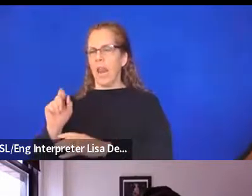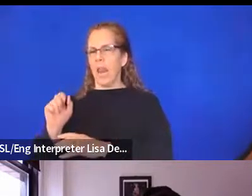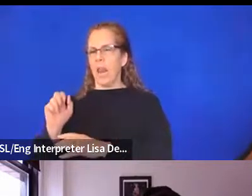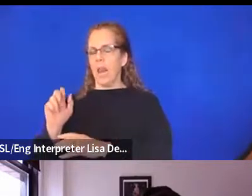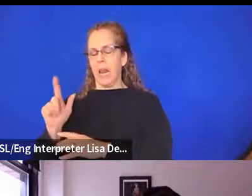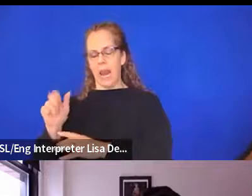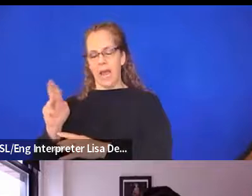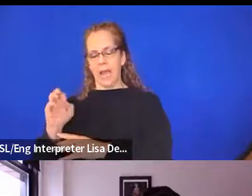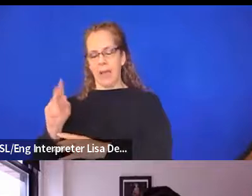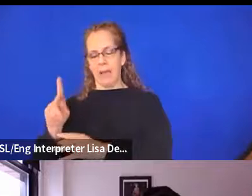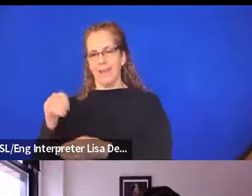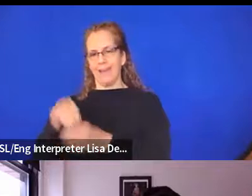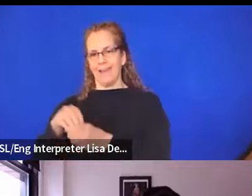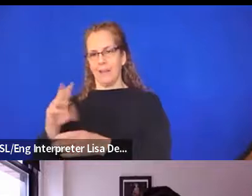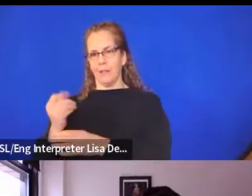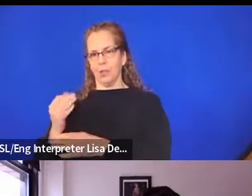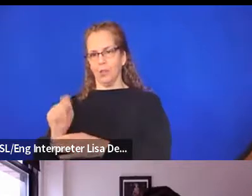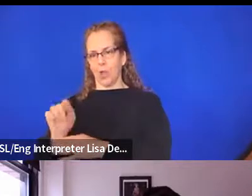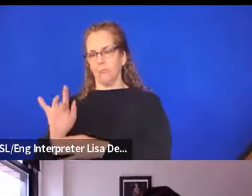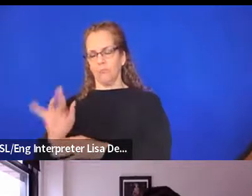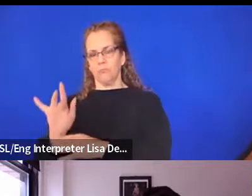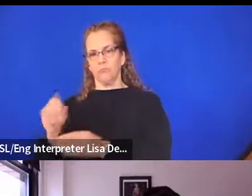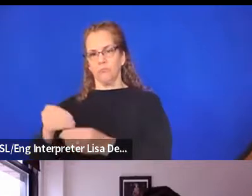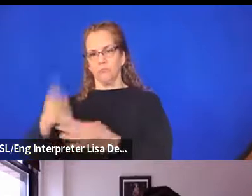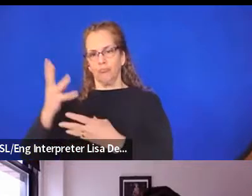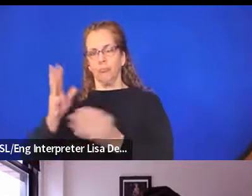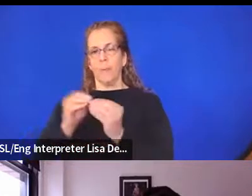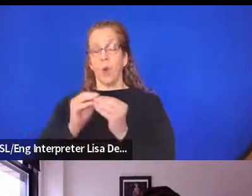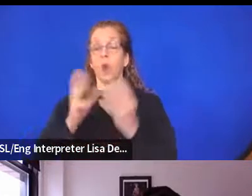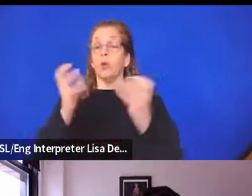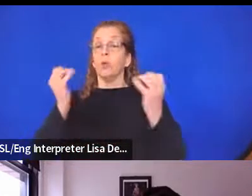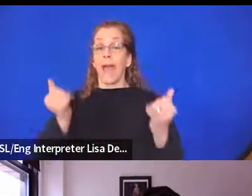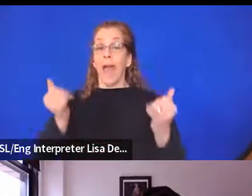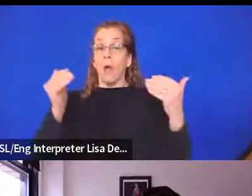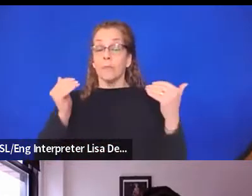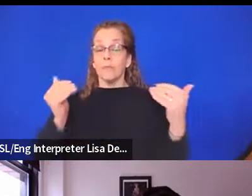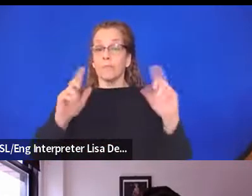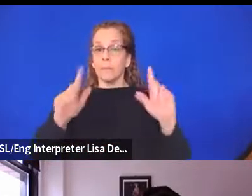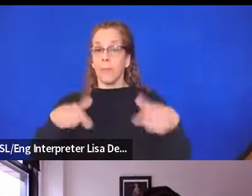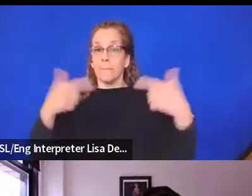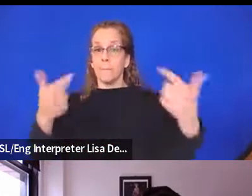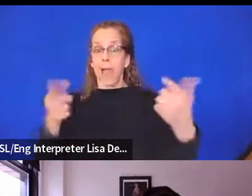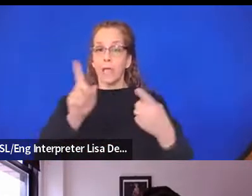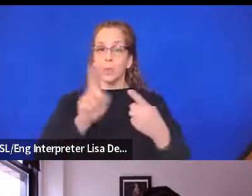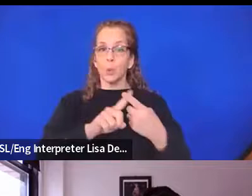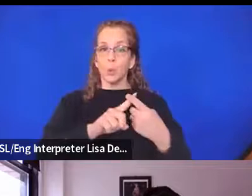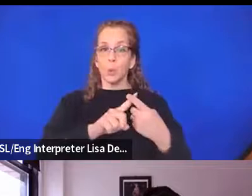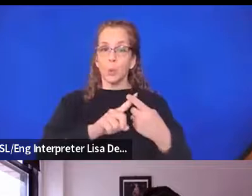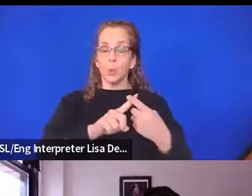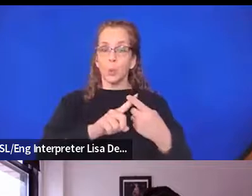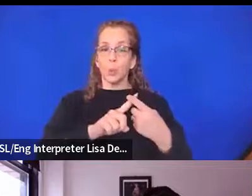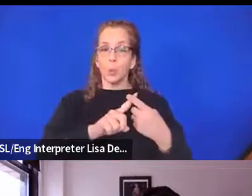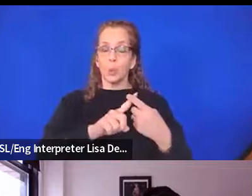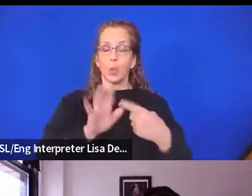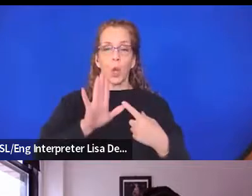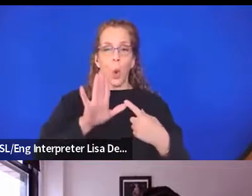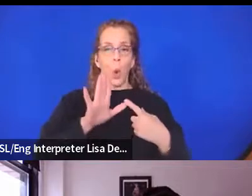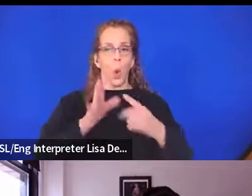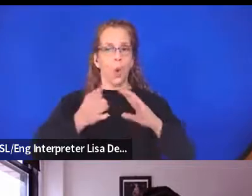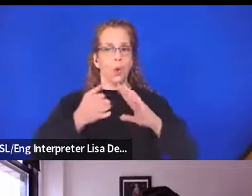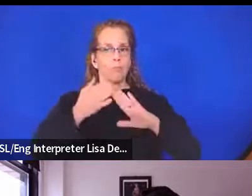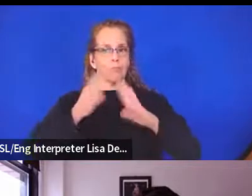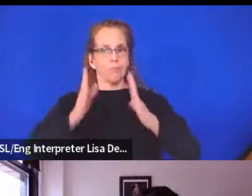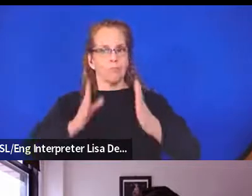well. Okay, so without further ado, I will pass it on to your moderator for